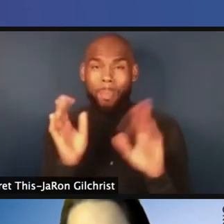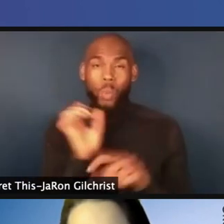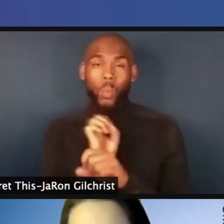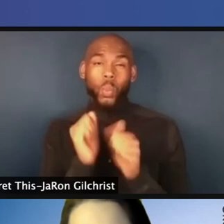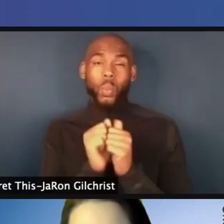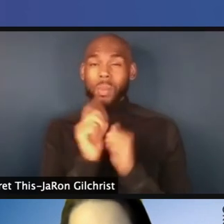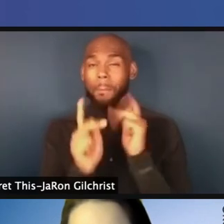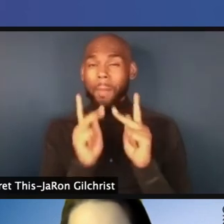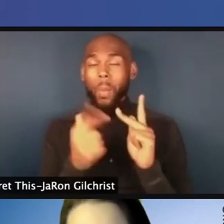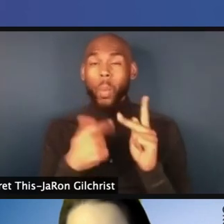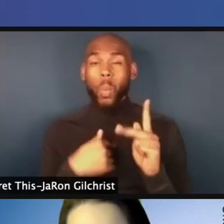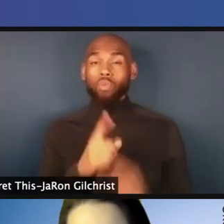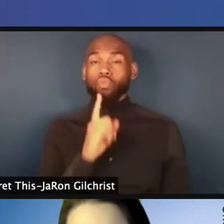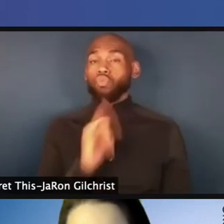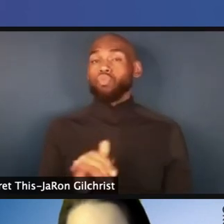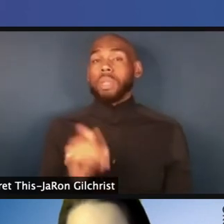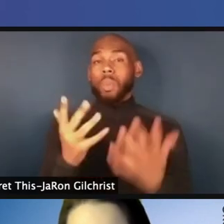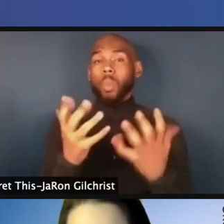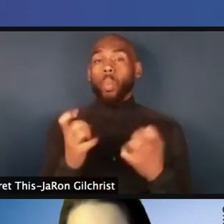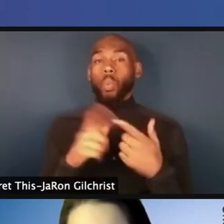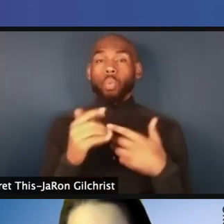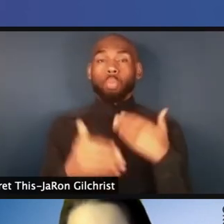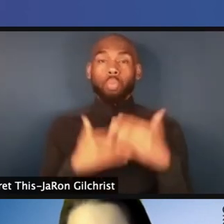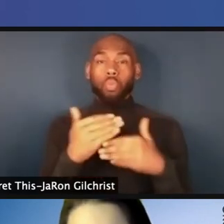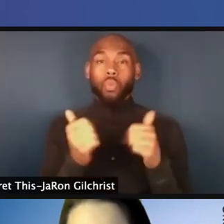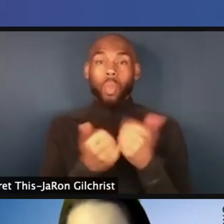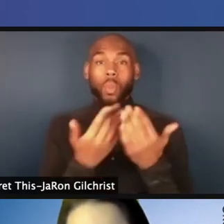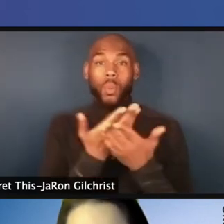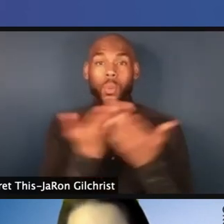because we so want to move things forward with you.